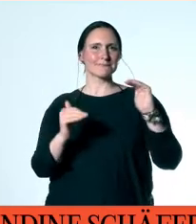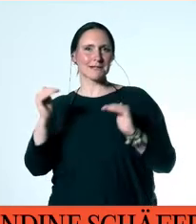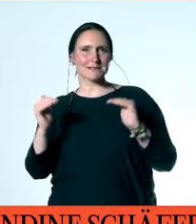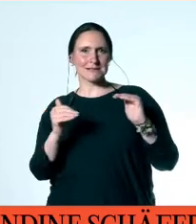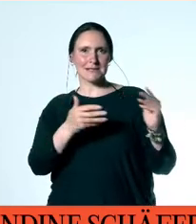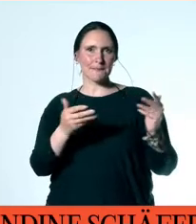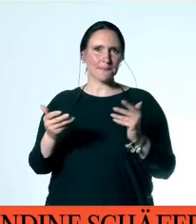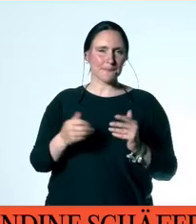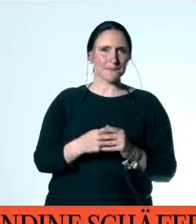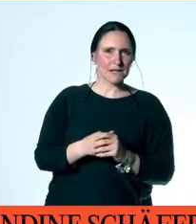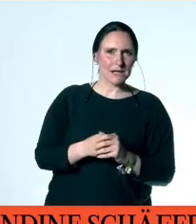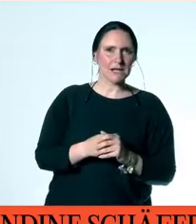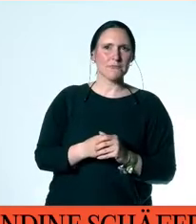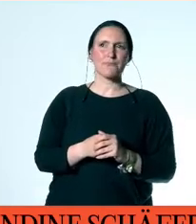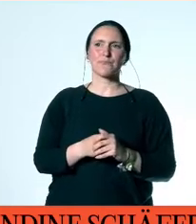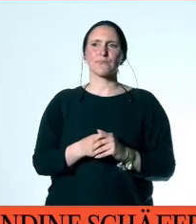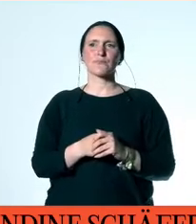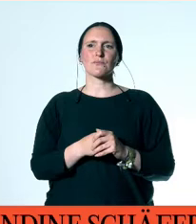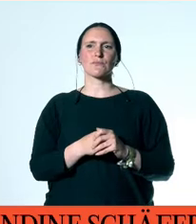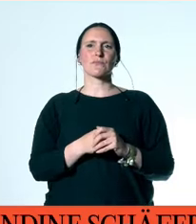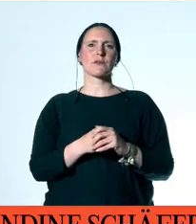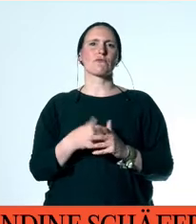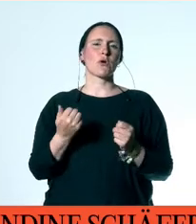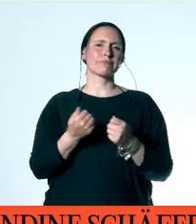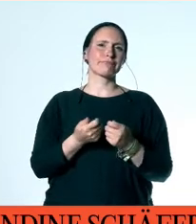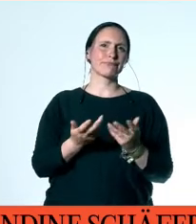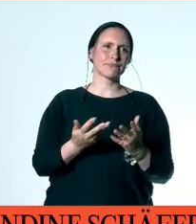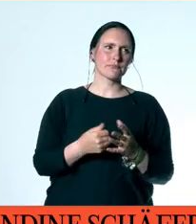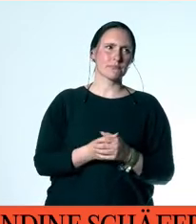Migrierende von unterschiedlichen Inseln,